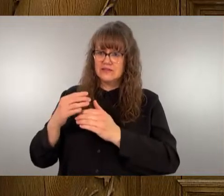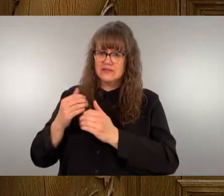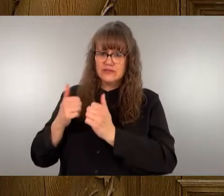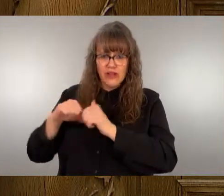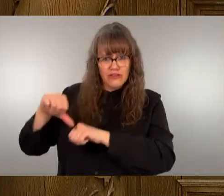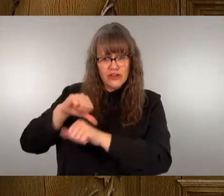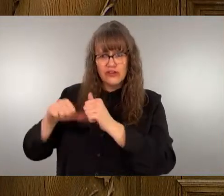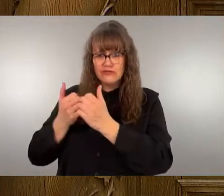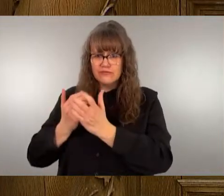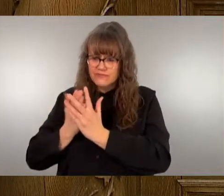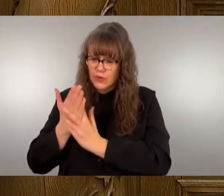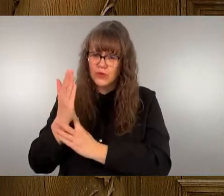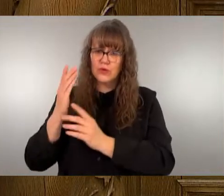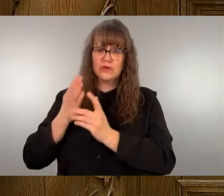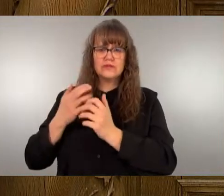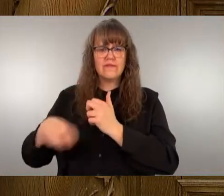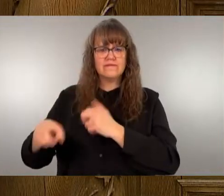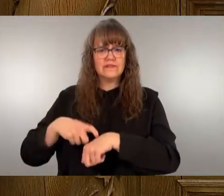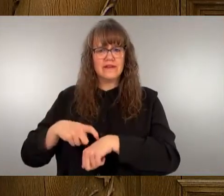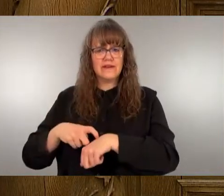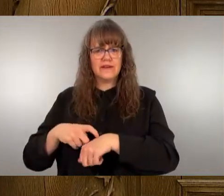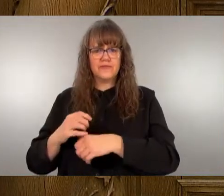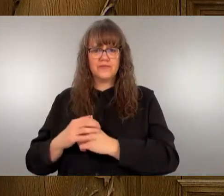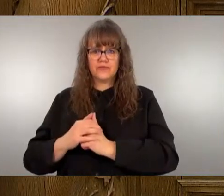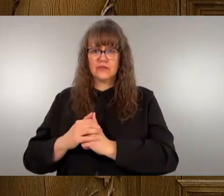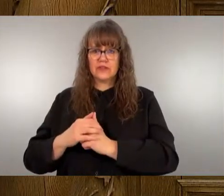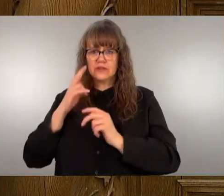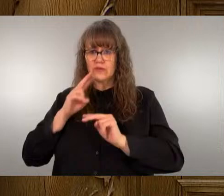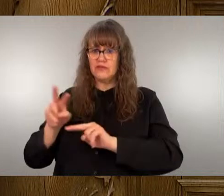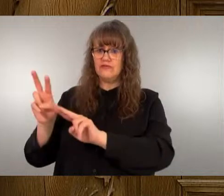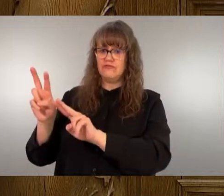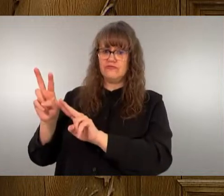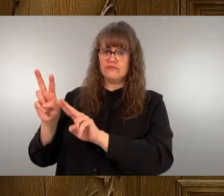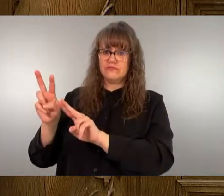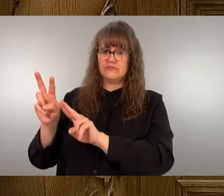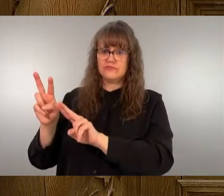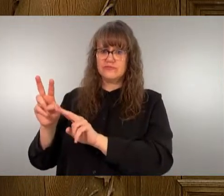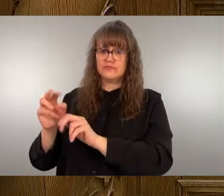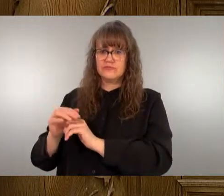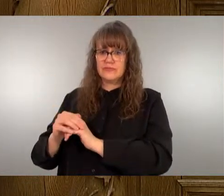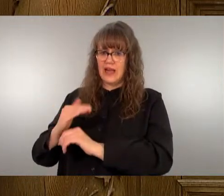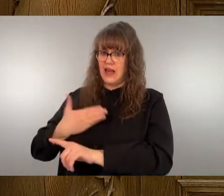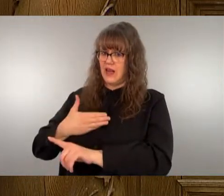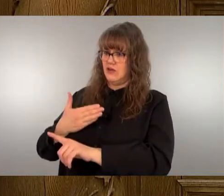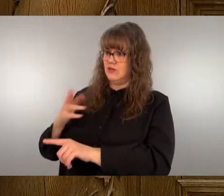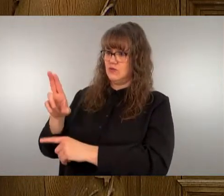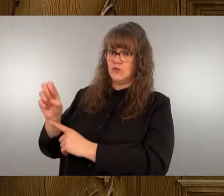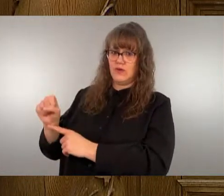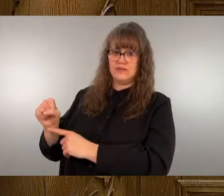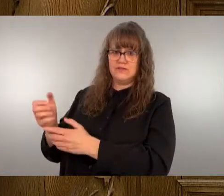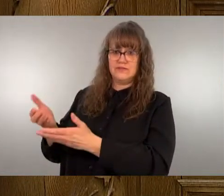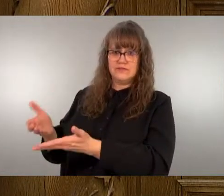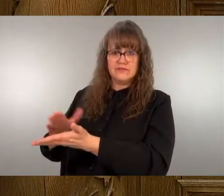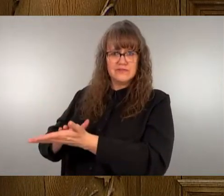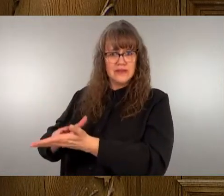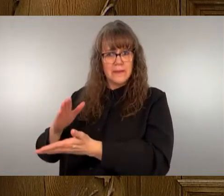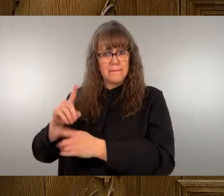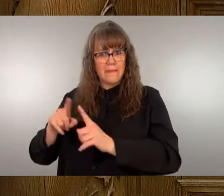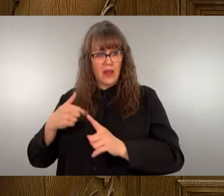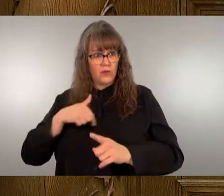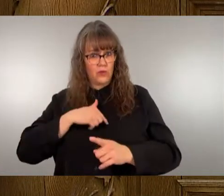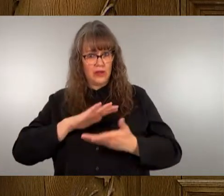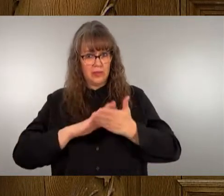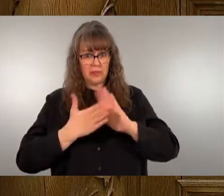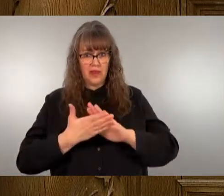much we admire about our southern neighbor, but we will never become the 51st state. We make our own